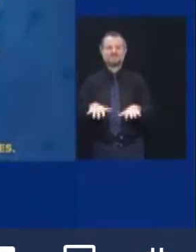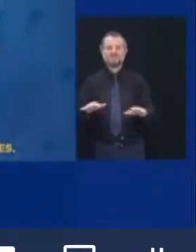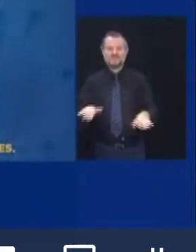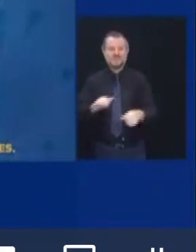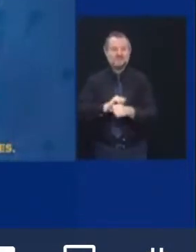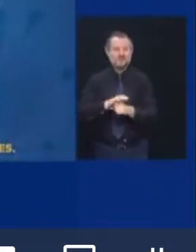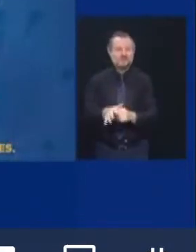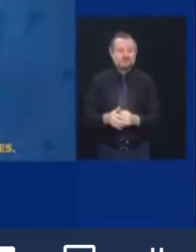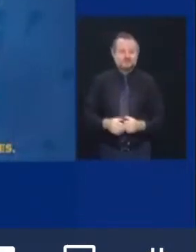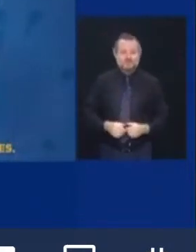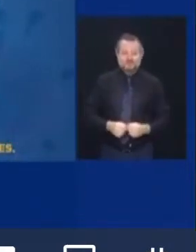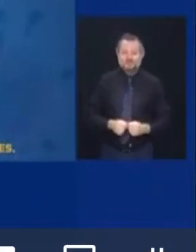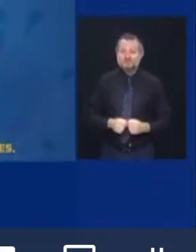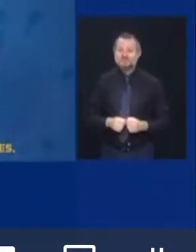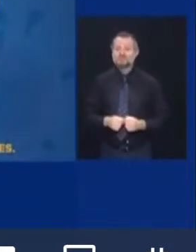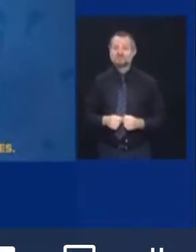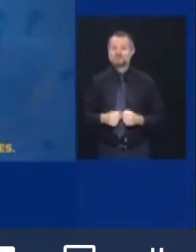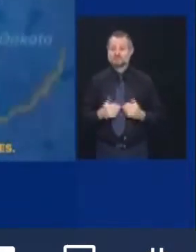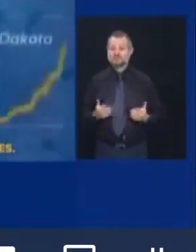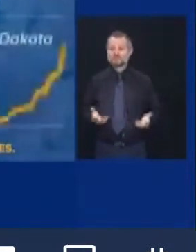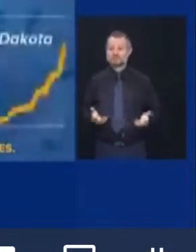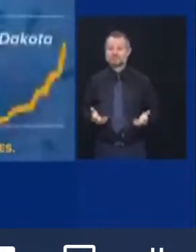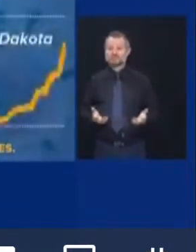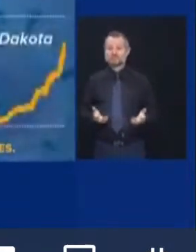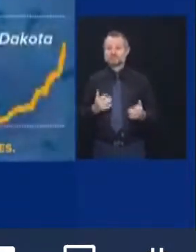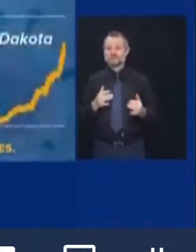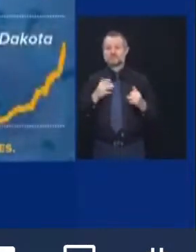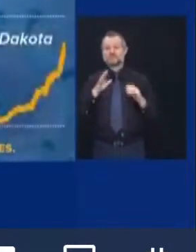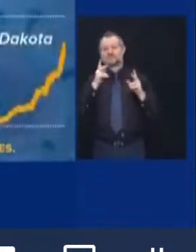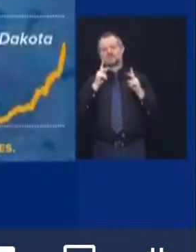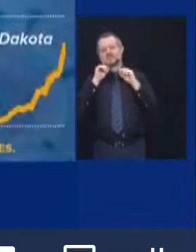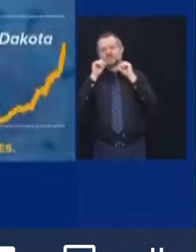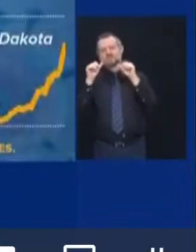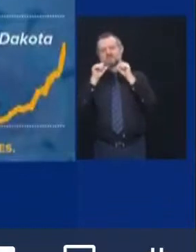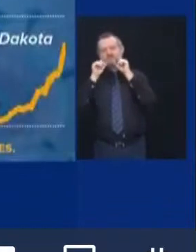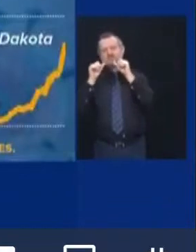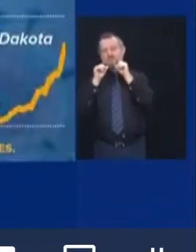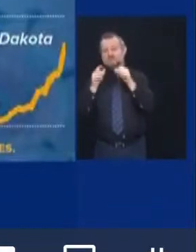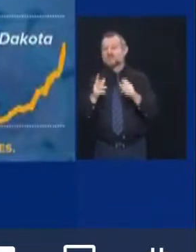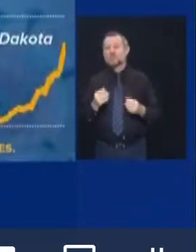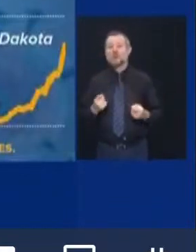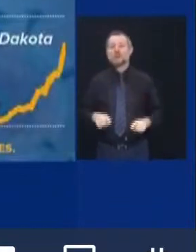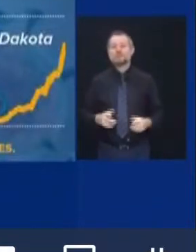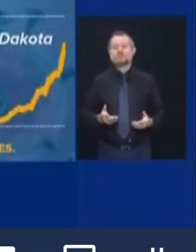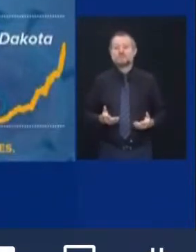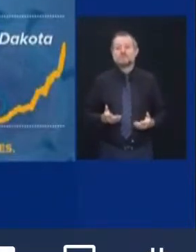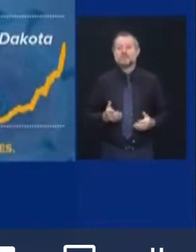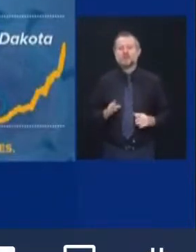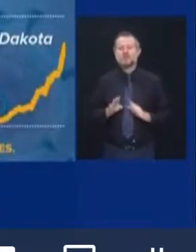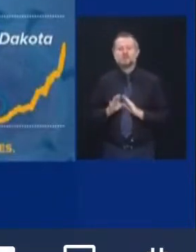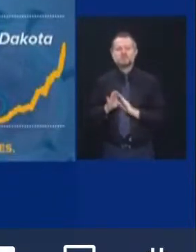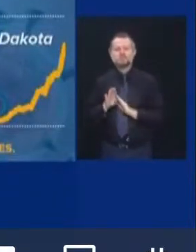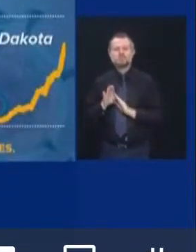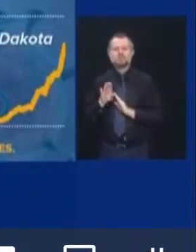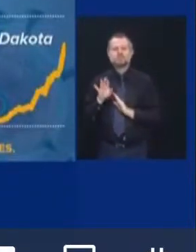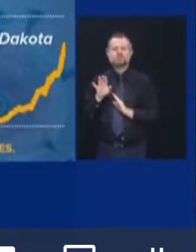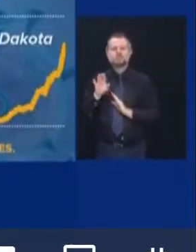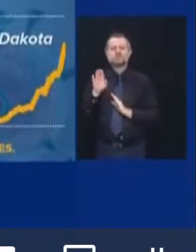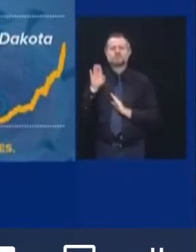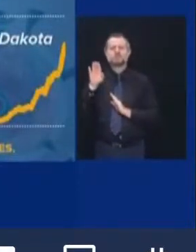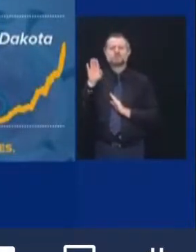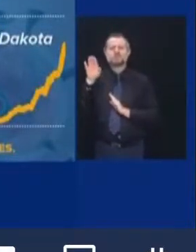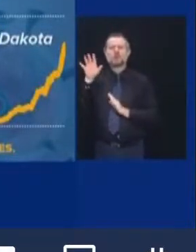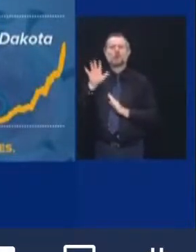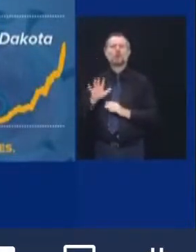virus. Again, there was denial, and now you're seeing the numbers go up all across the country, literally all across the country,